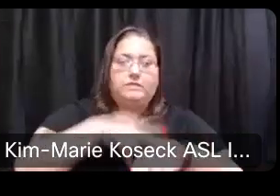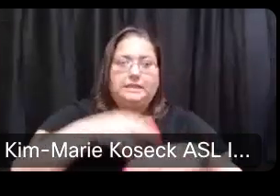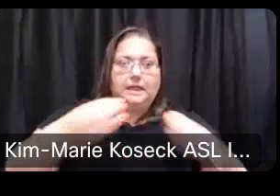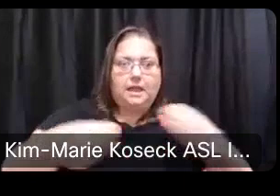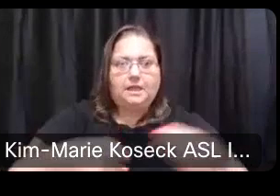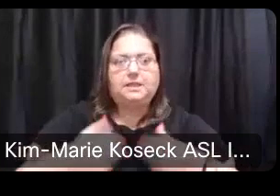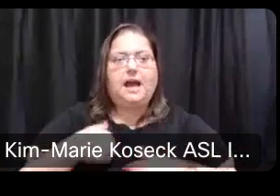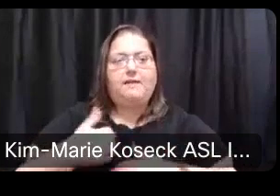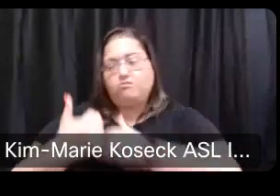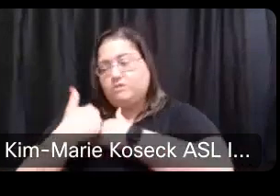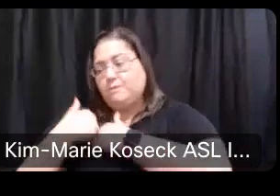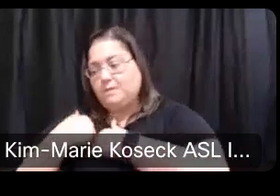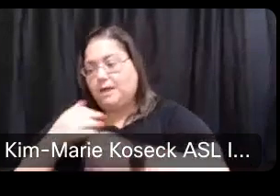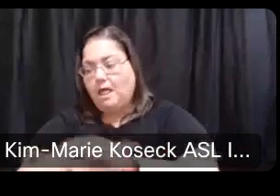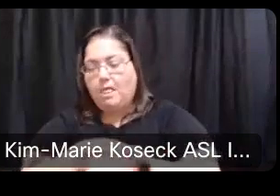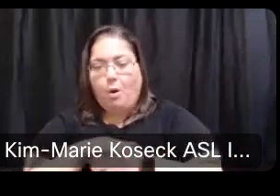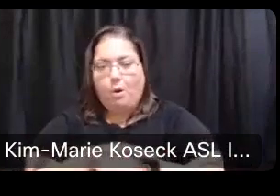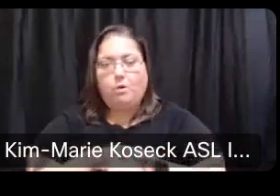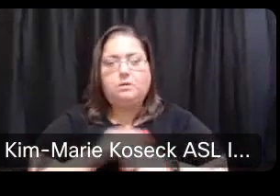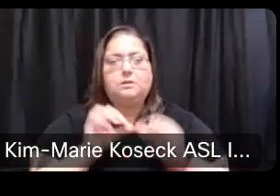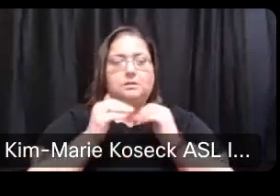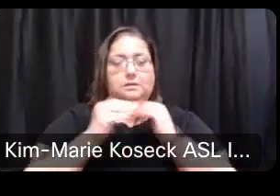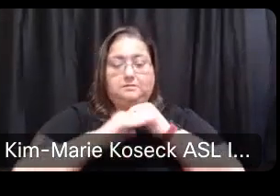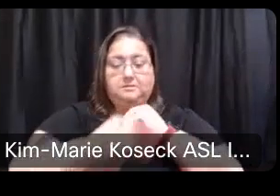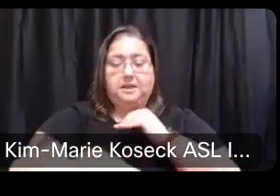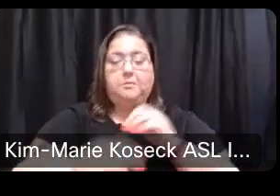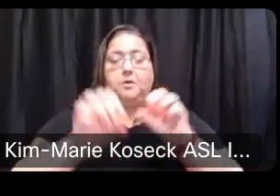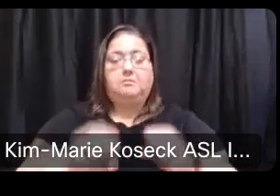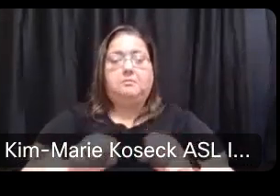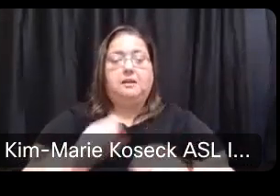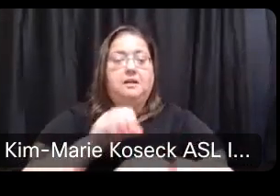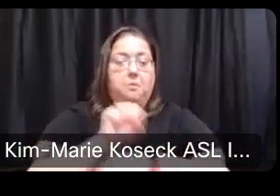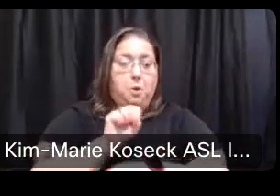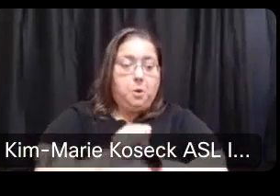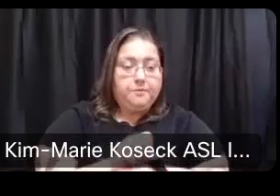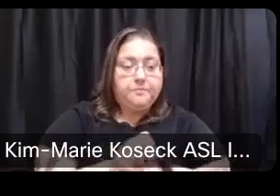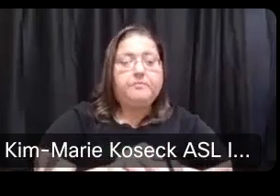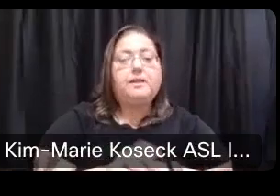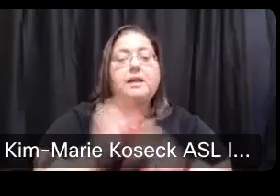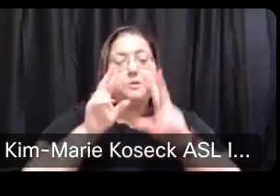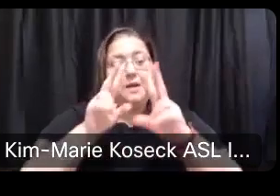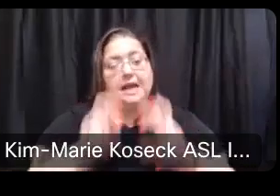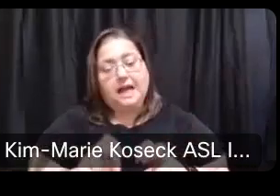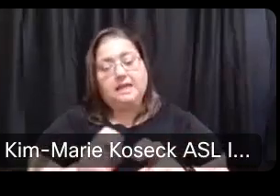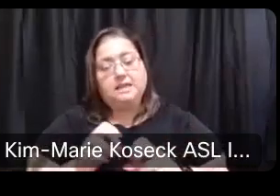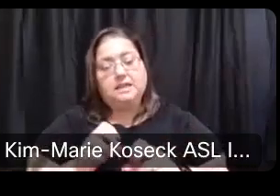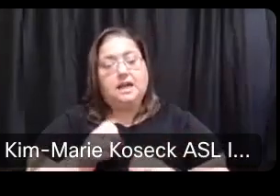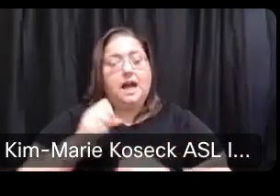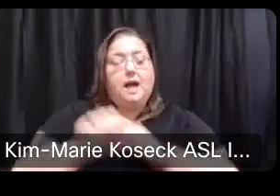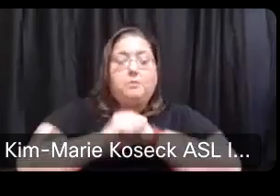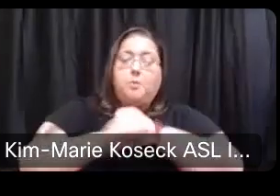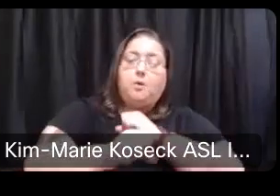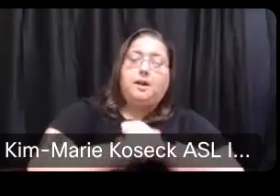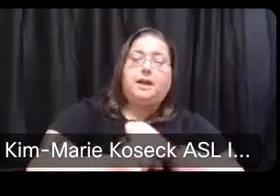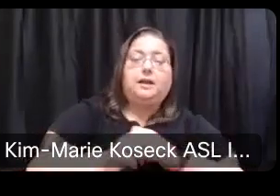and involvement in local sustainability efforts. To look at analyzing and promoting coastal development